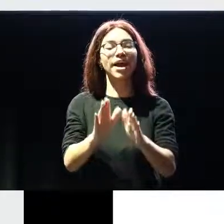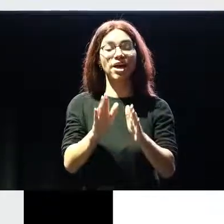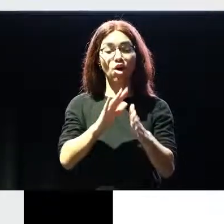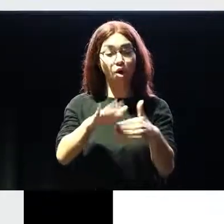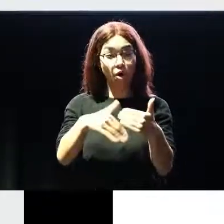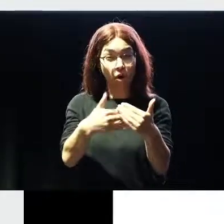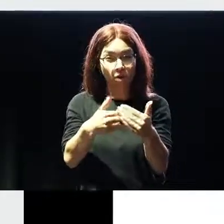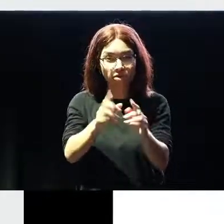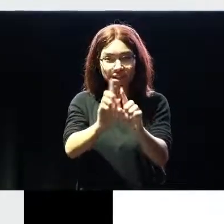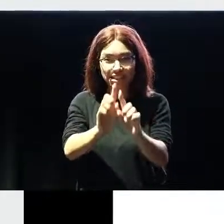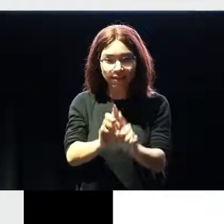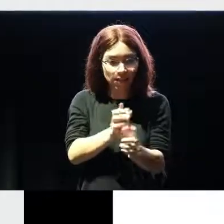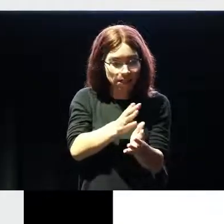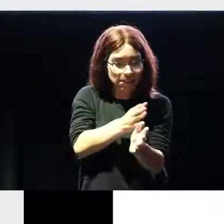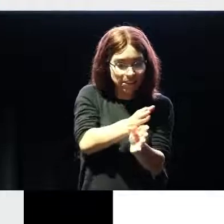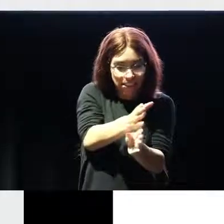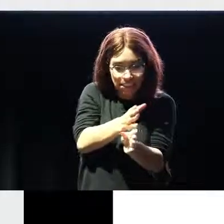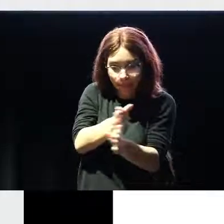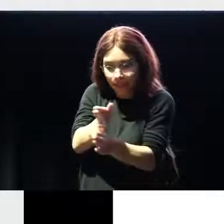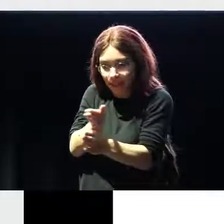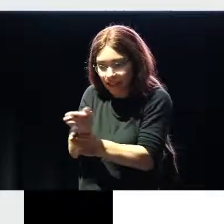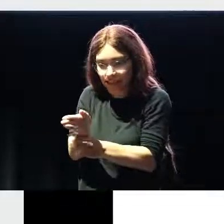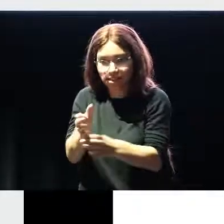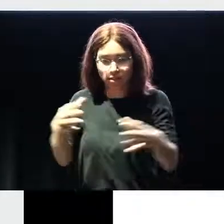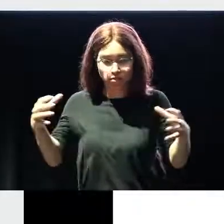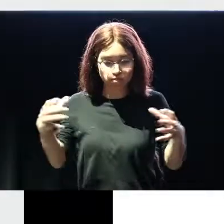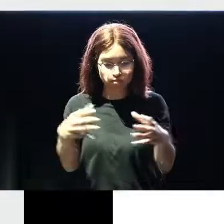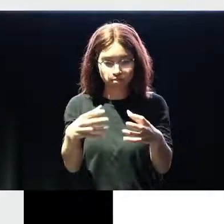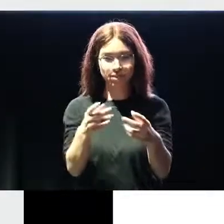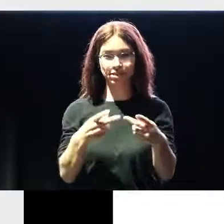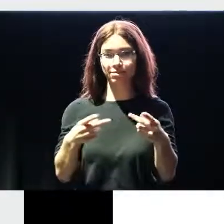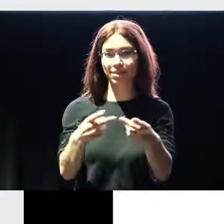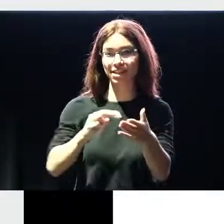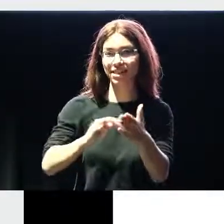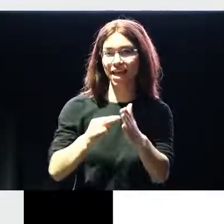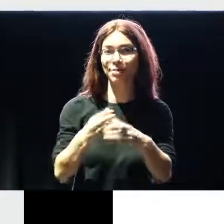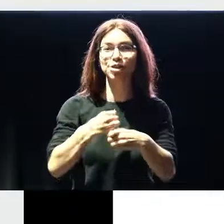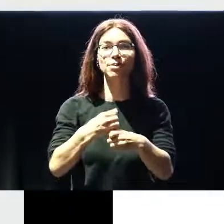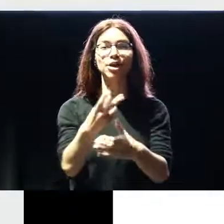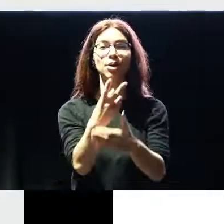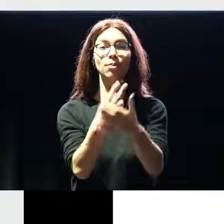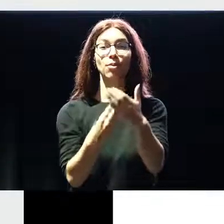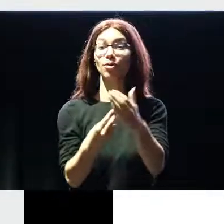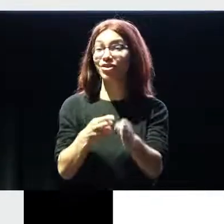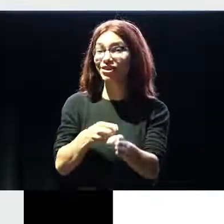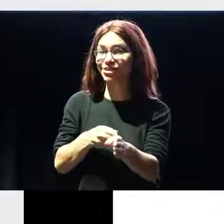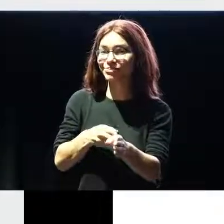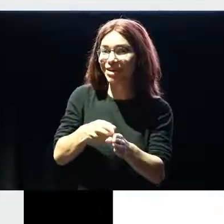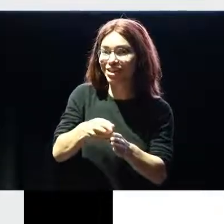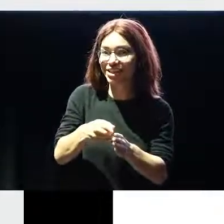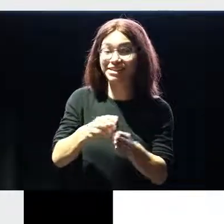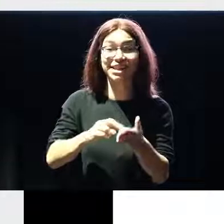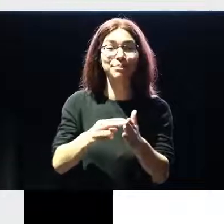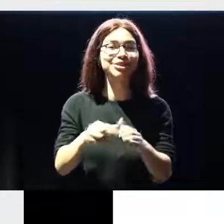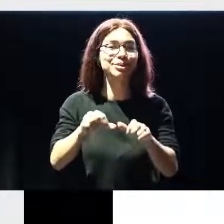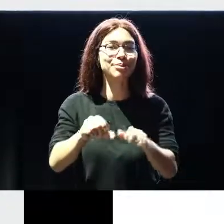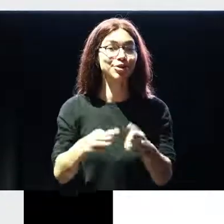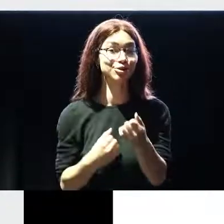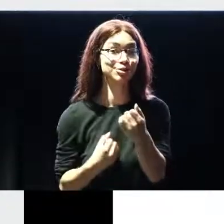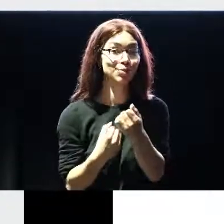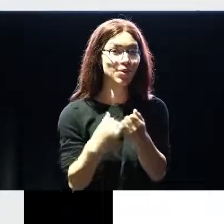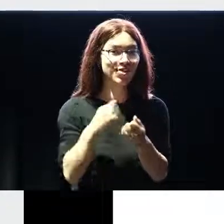disciplines and those spaces together so that you were creating both the specialization, or the ability to support